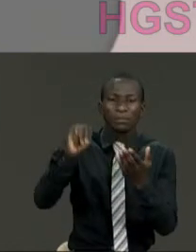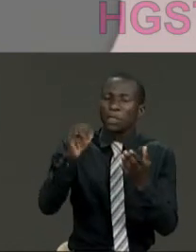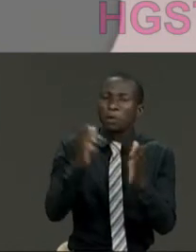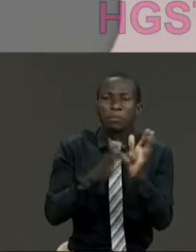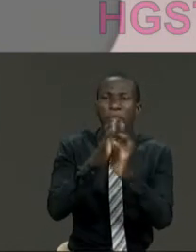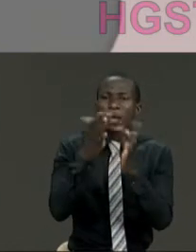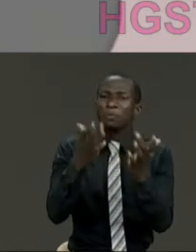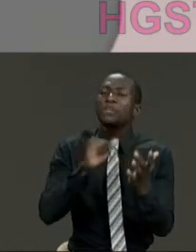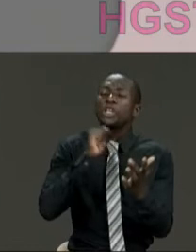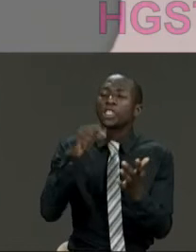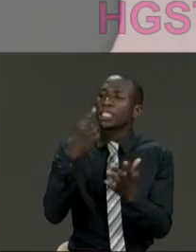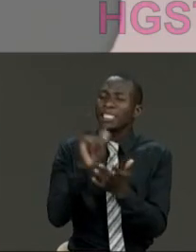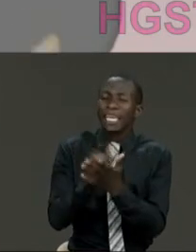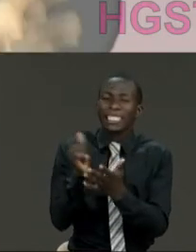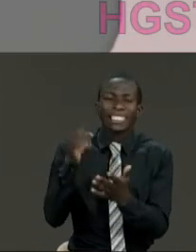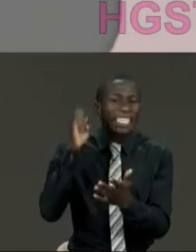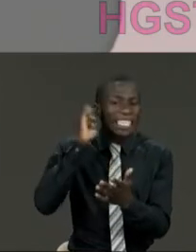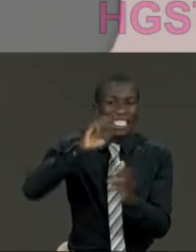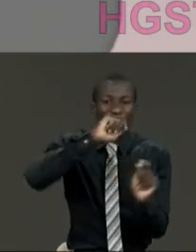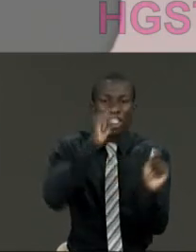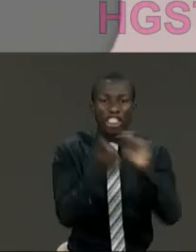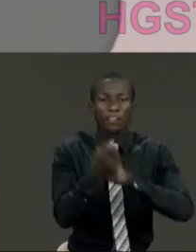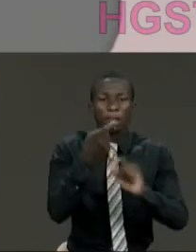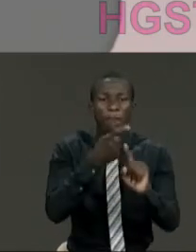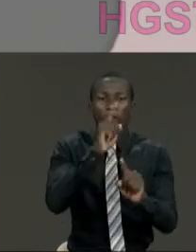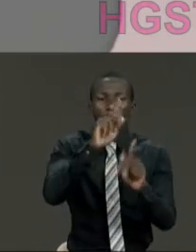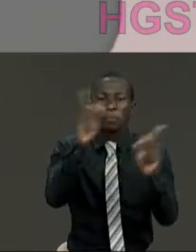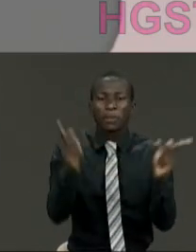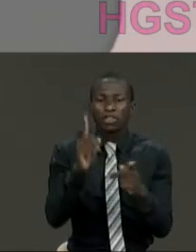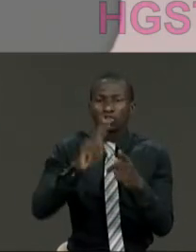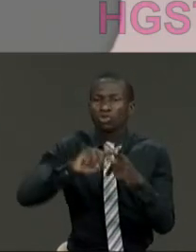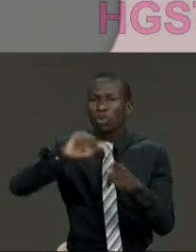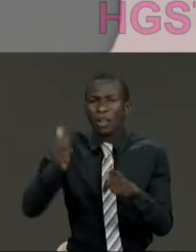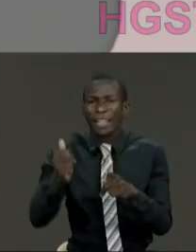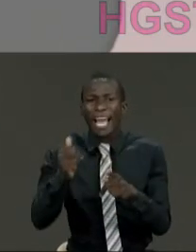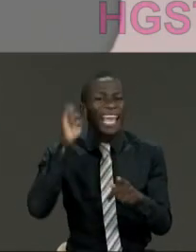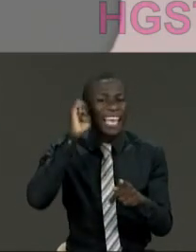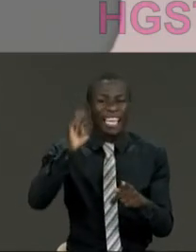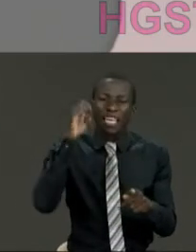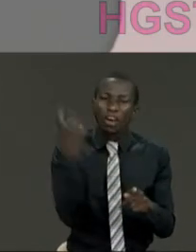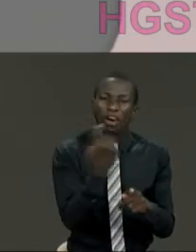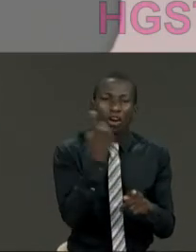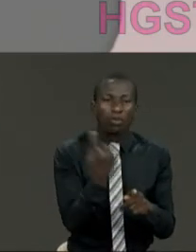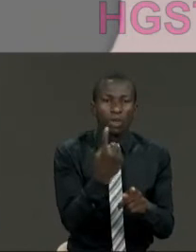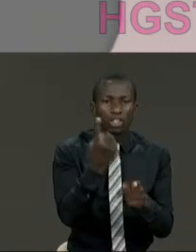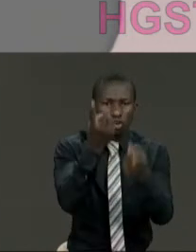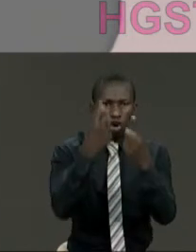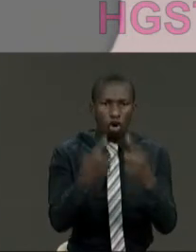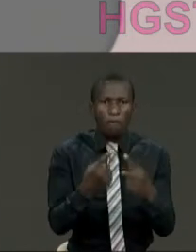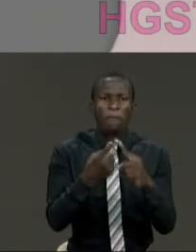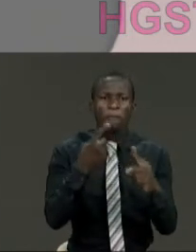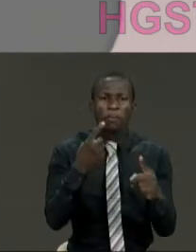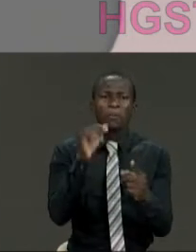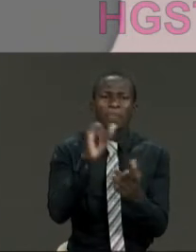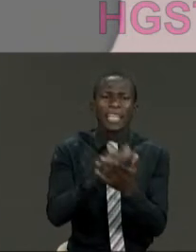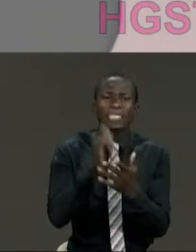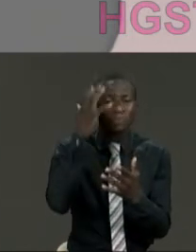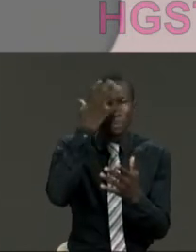one gate to the other. He was always coming to that beautiful gate. And what was he doing